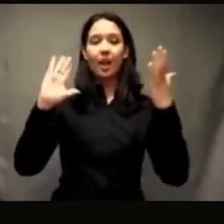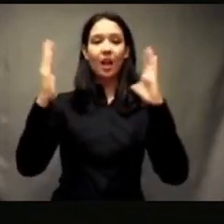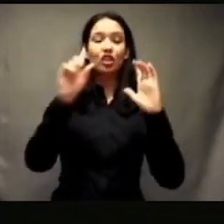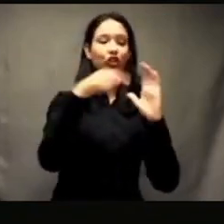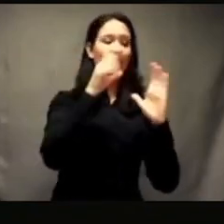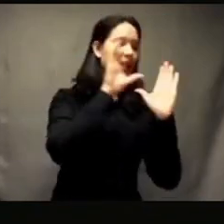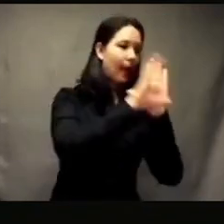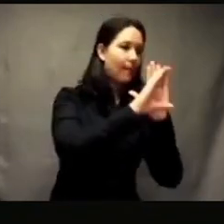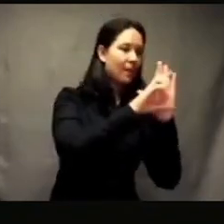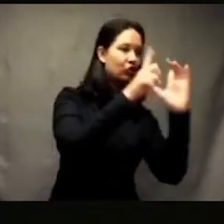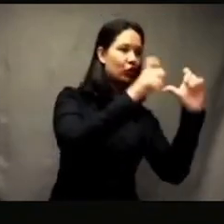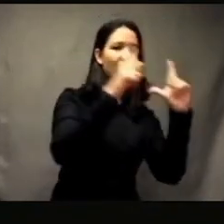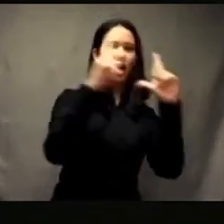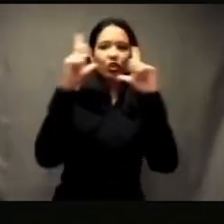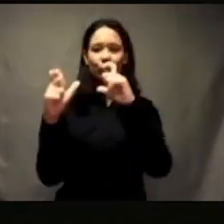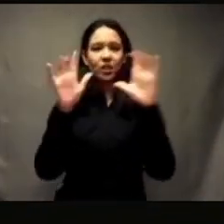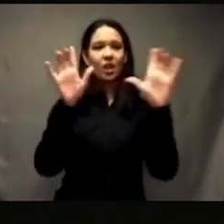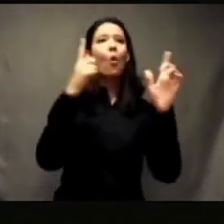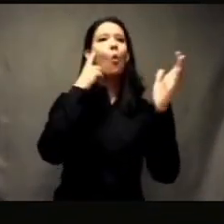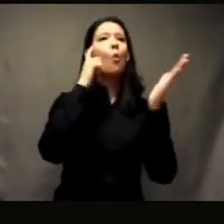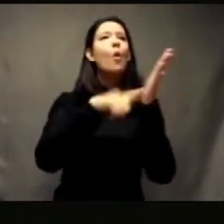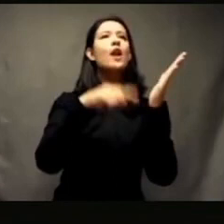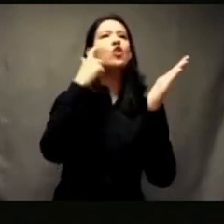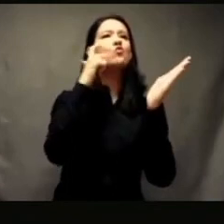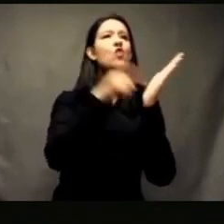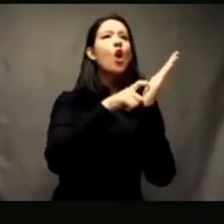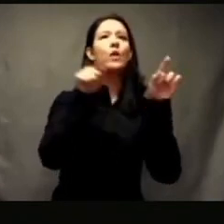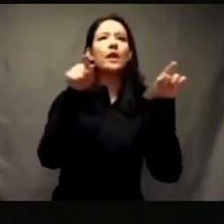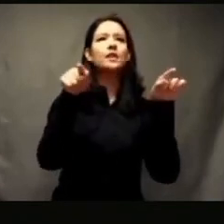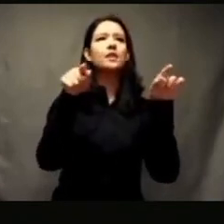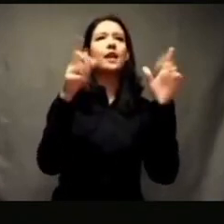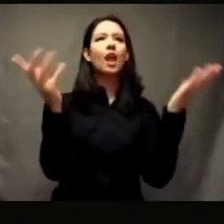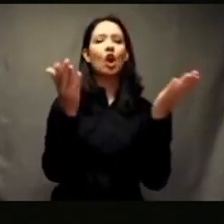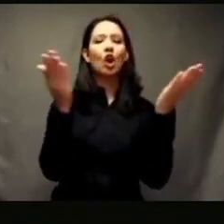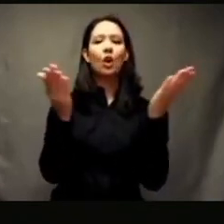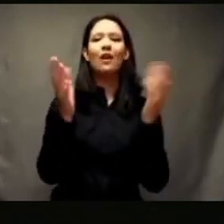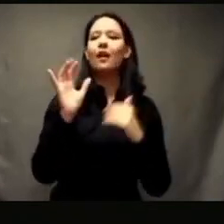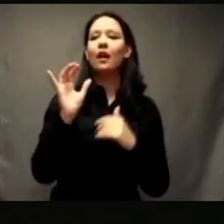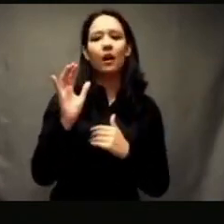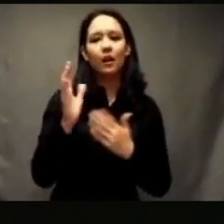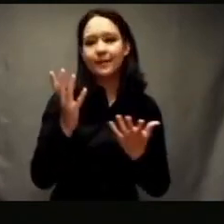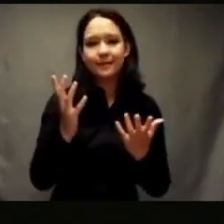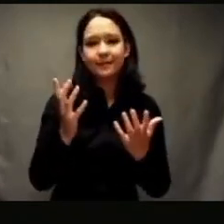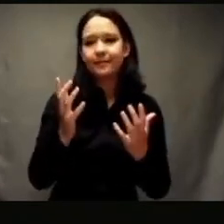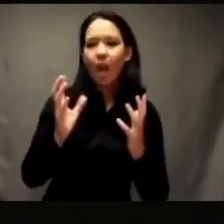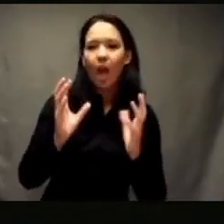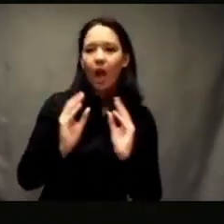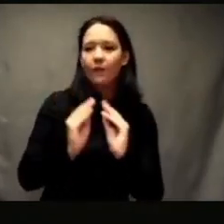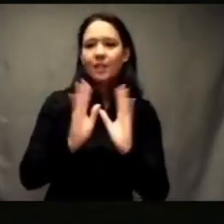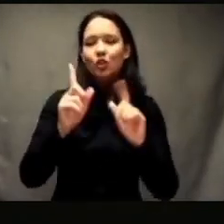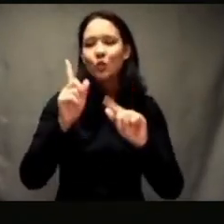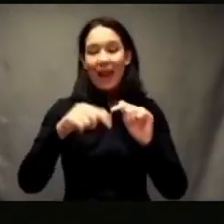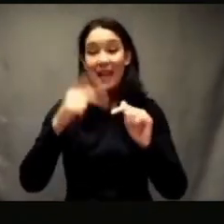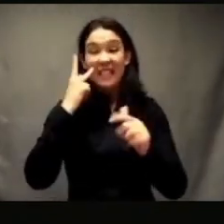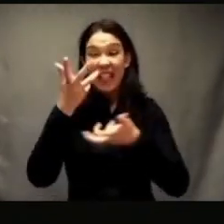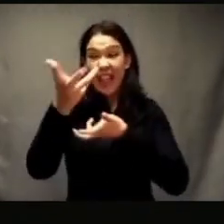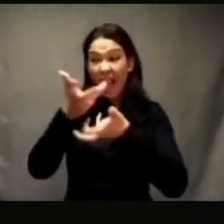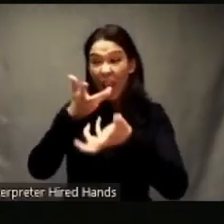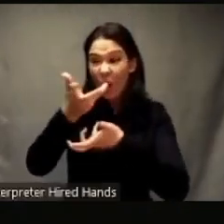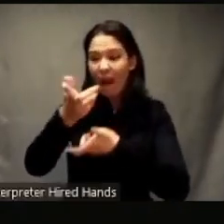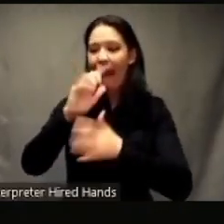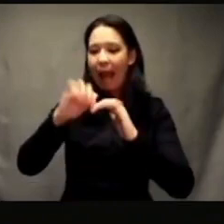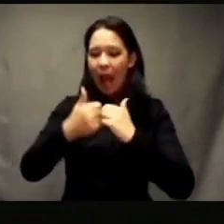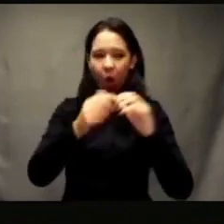and having children say, what do you notice on this screen? Of course, that won't get at the different like interaction and seeing how it's